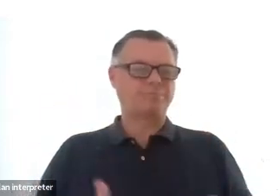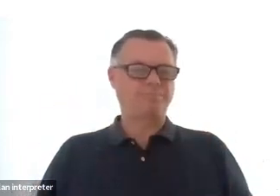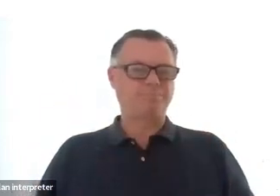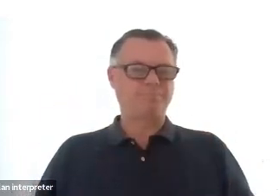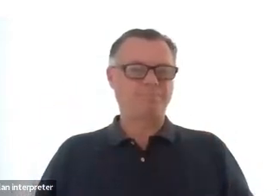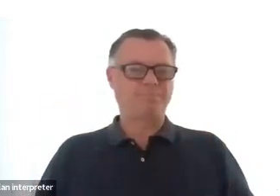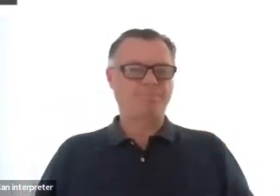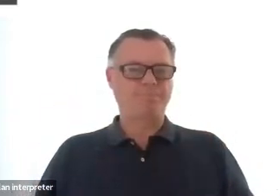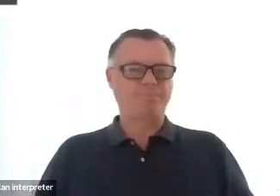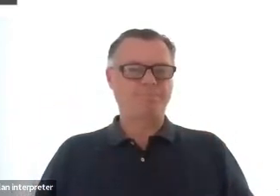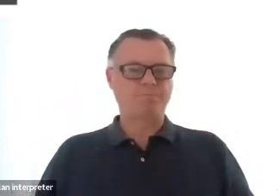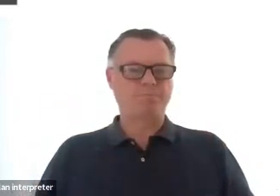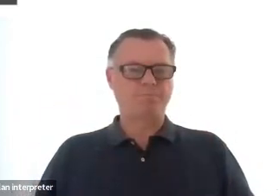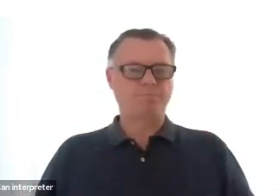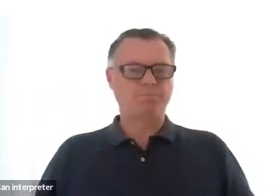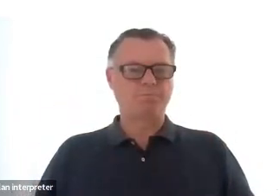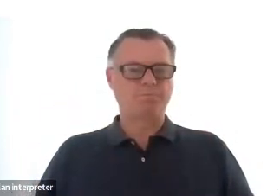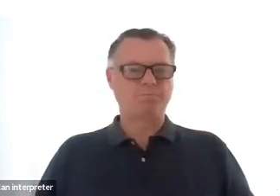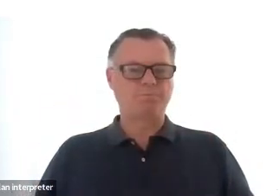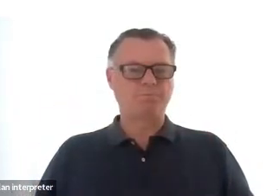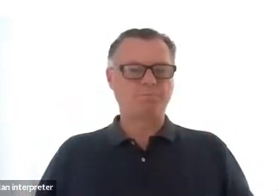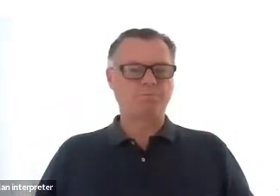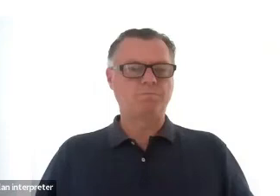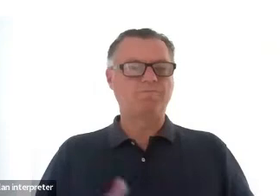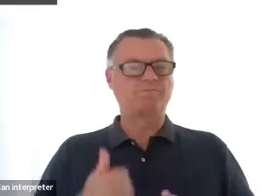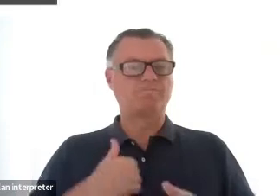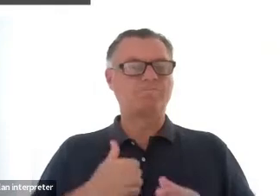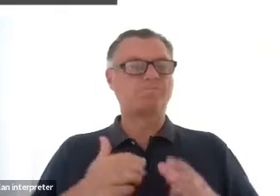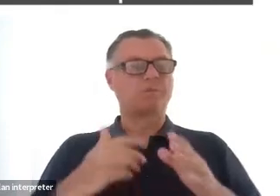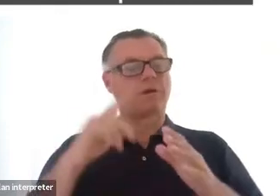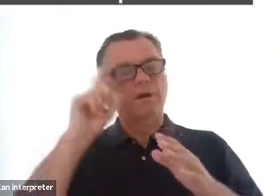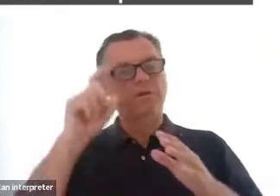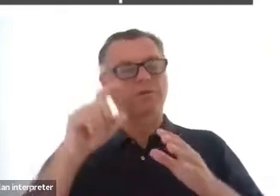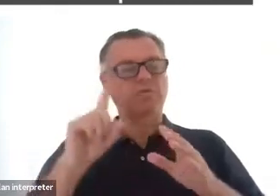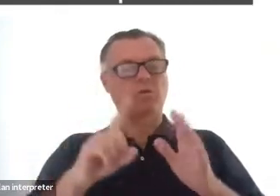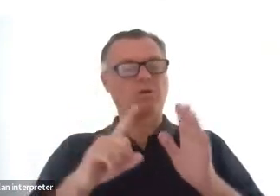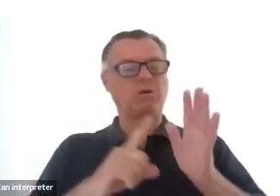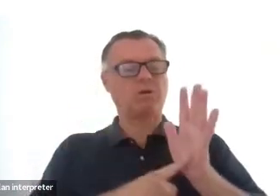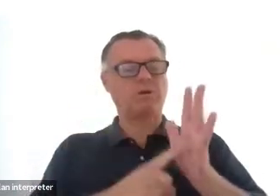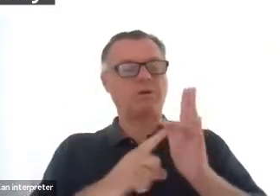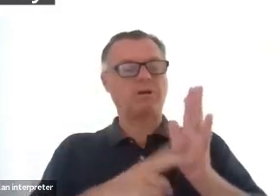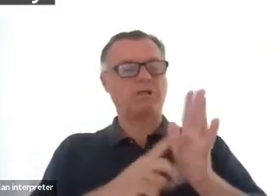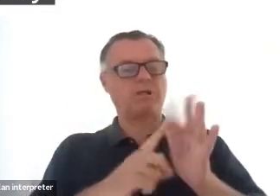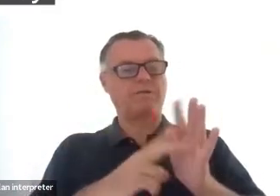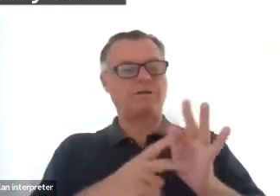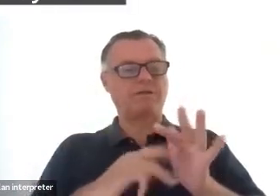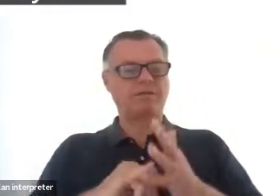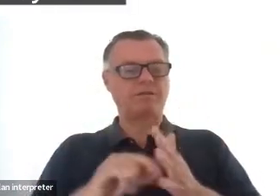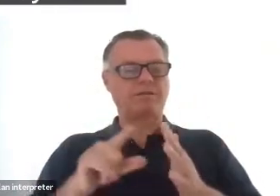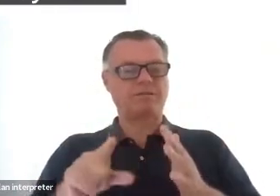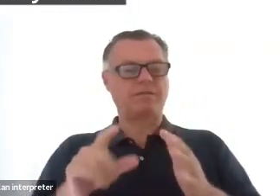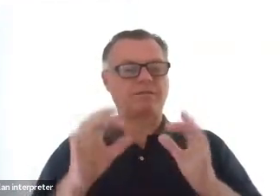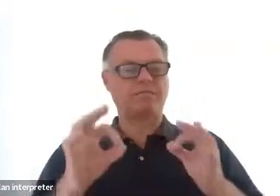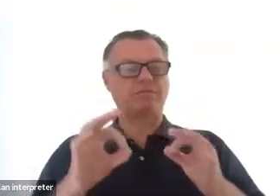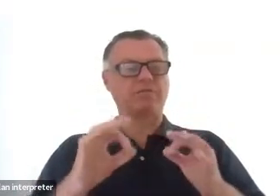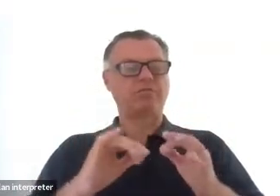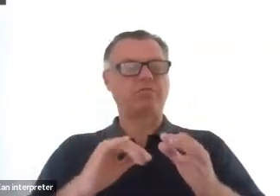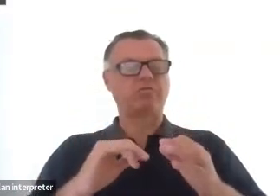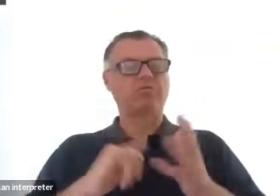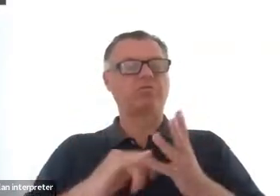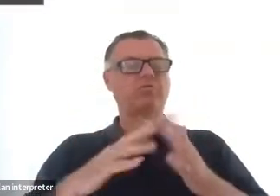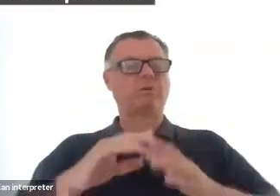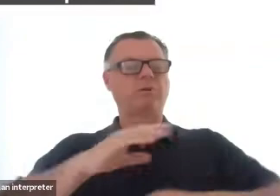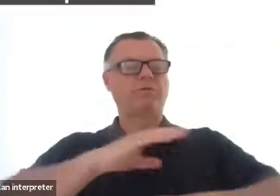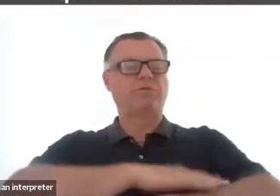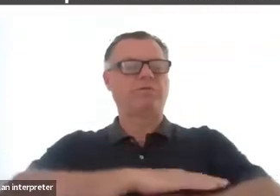So the solution is Love NDS, which is a platform designed to simplify this. It allows